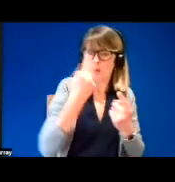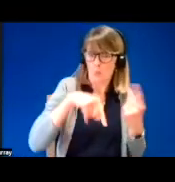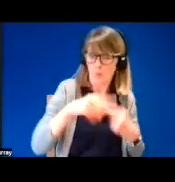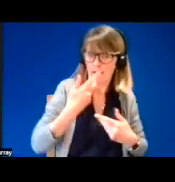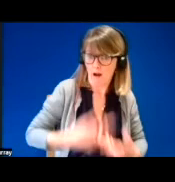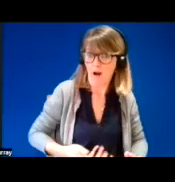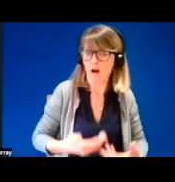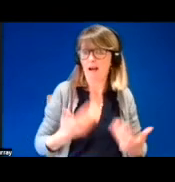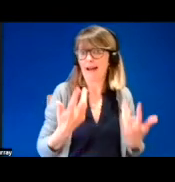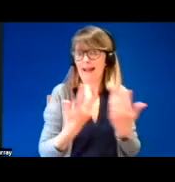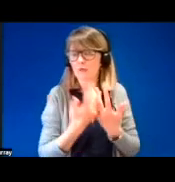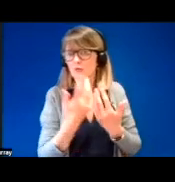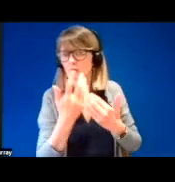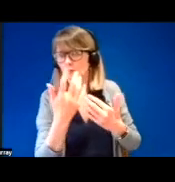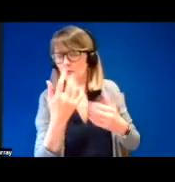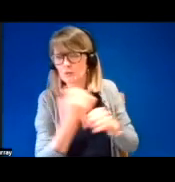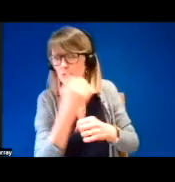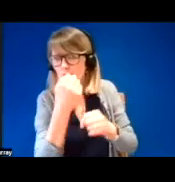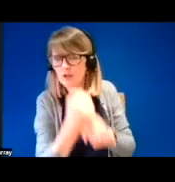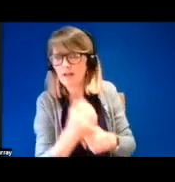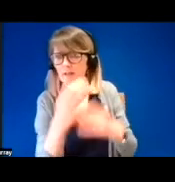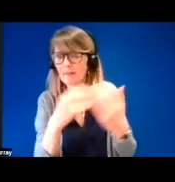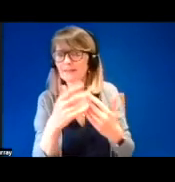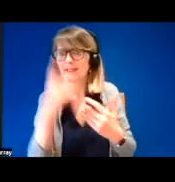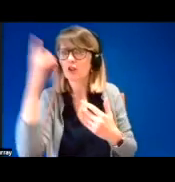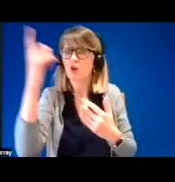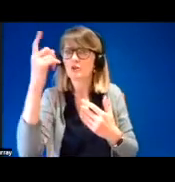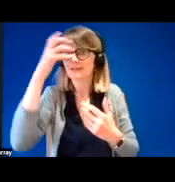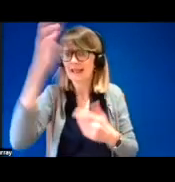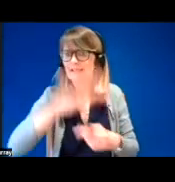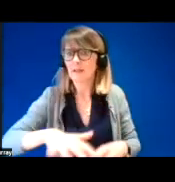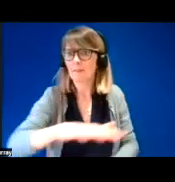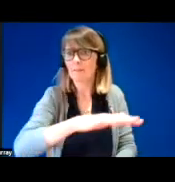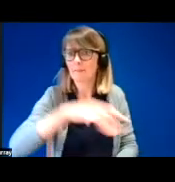up of God's kingdom here on earth.